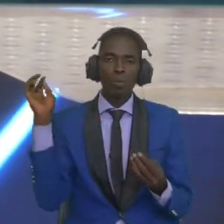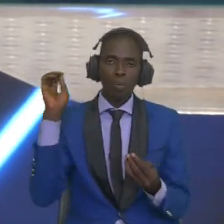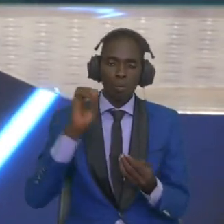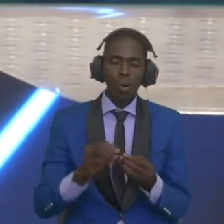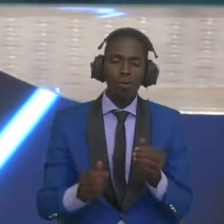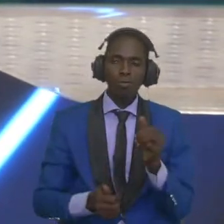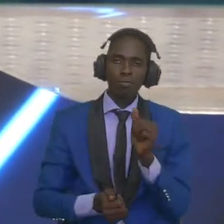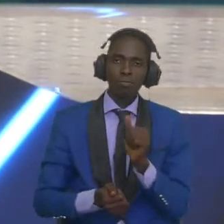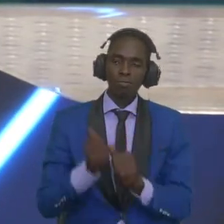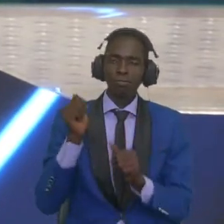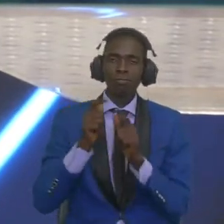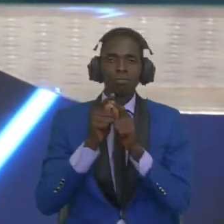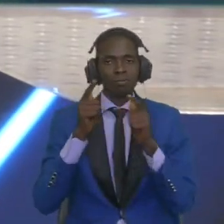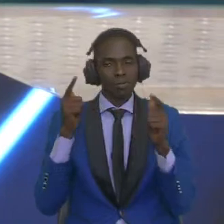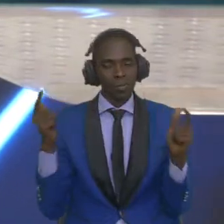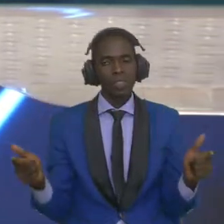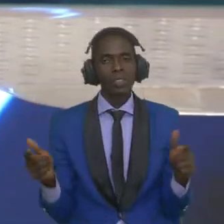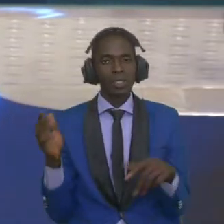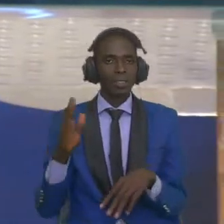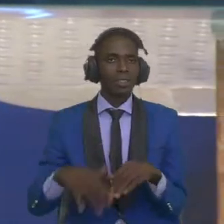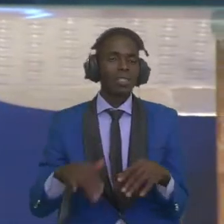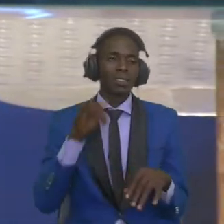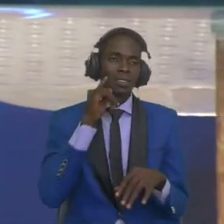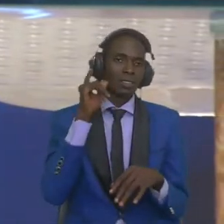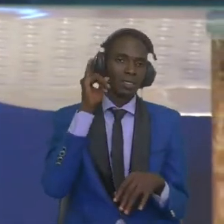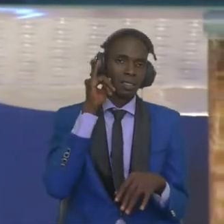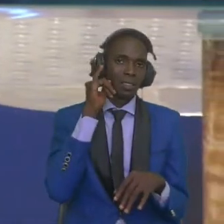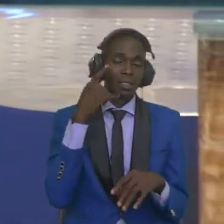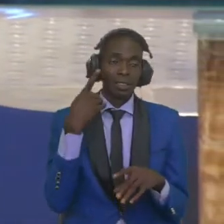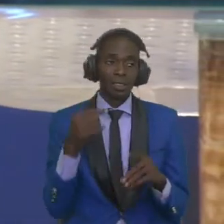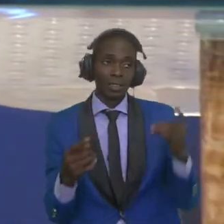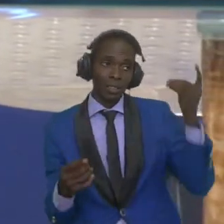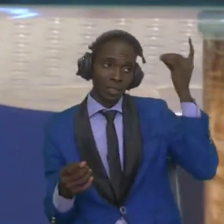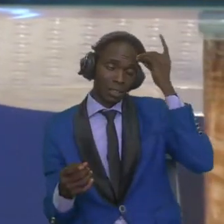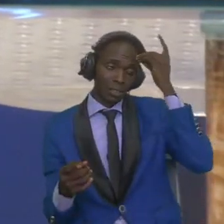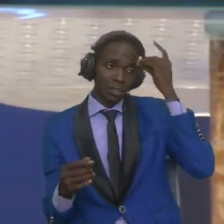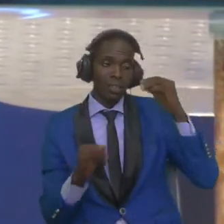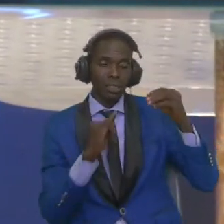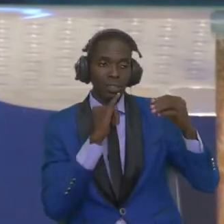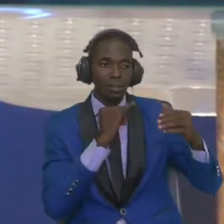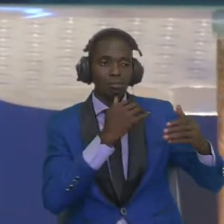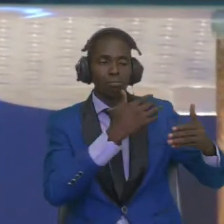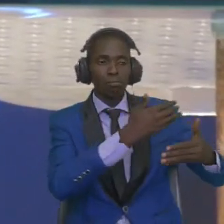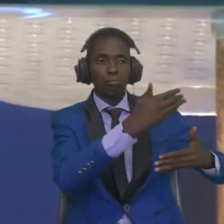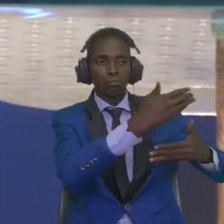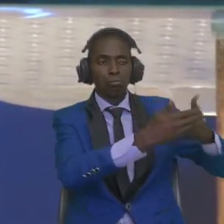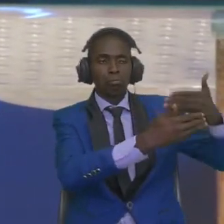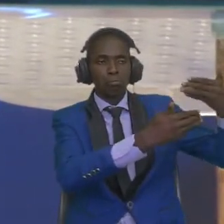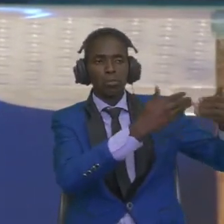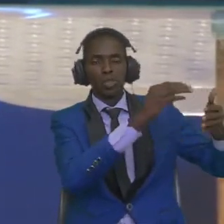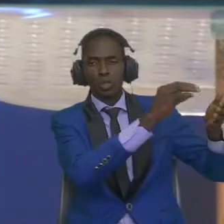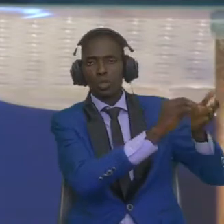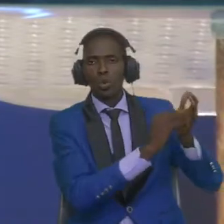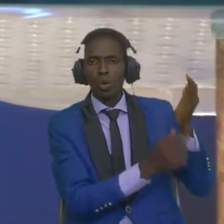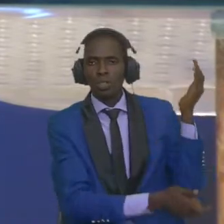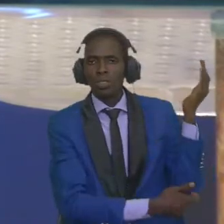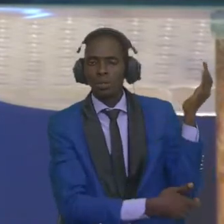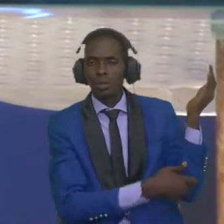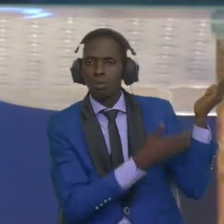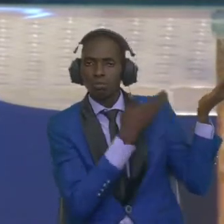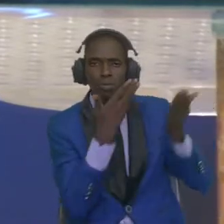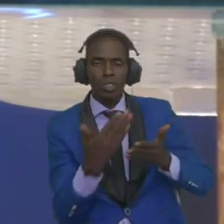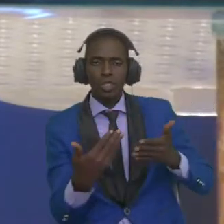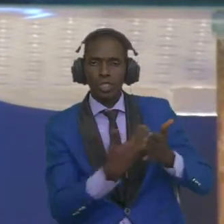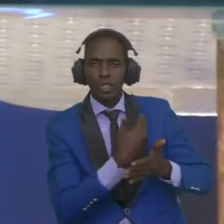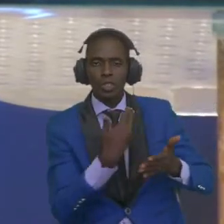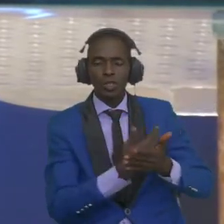of yesteryears. The devil is advancing in his temptation. The devil is